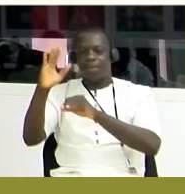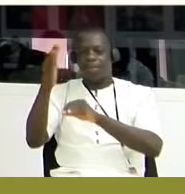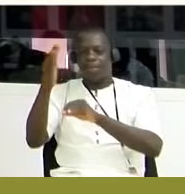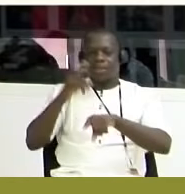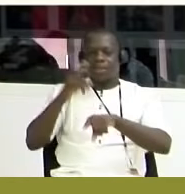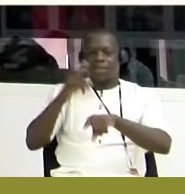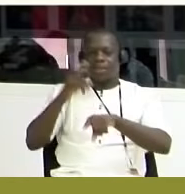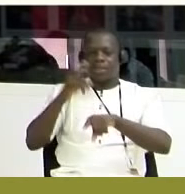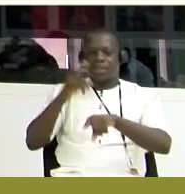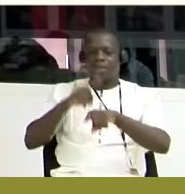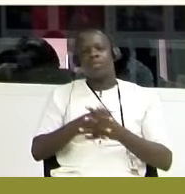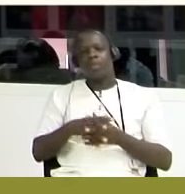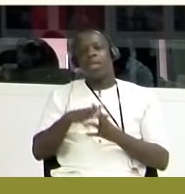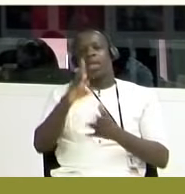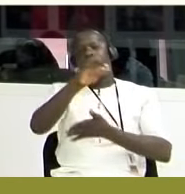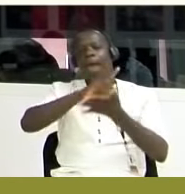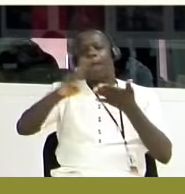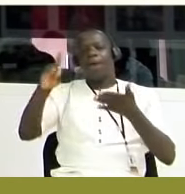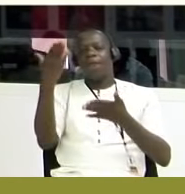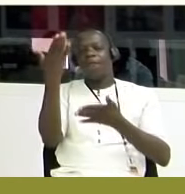not involved in any other meeting.